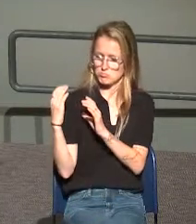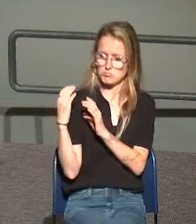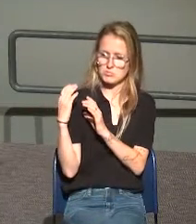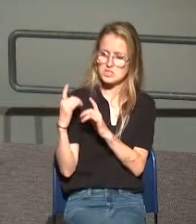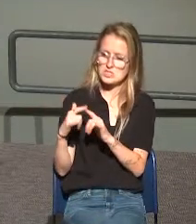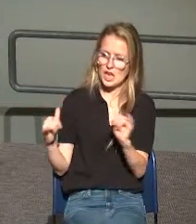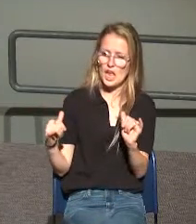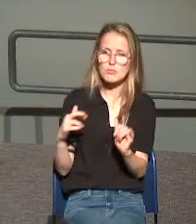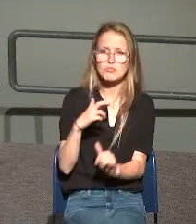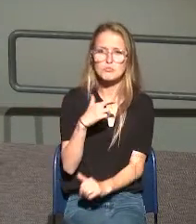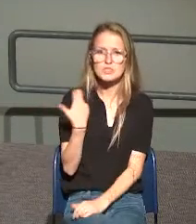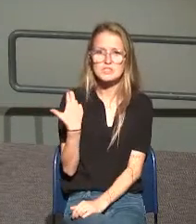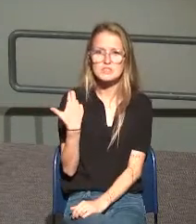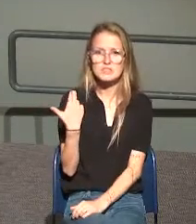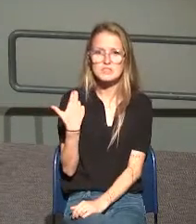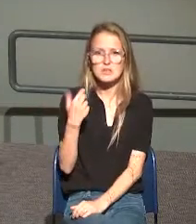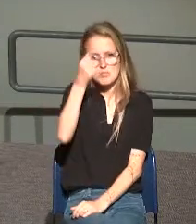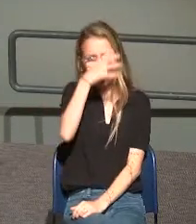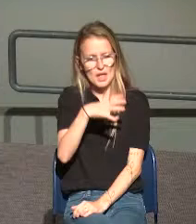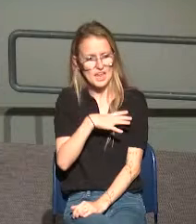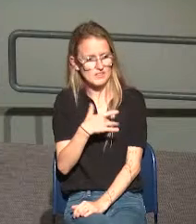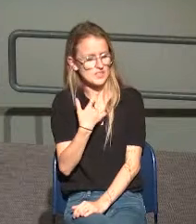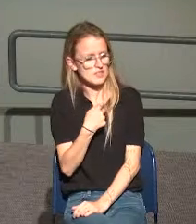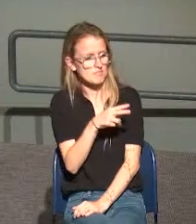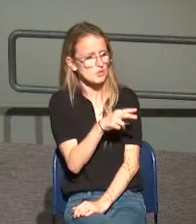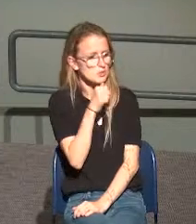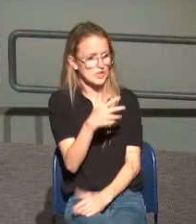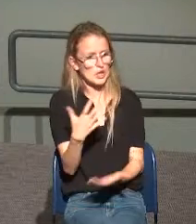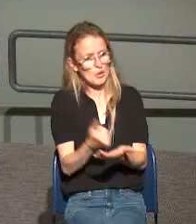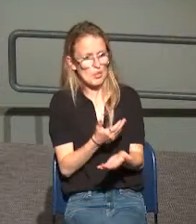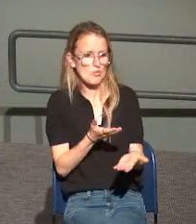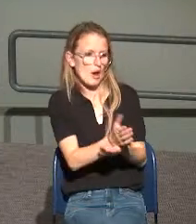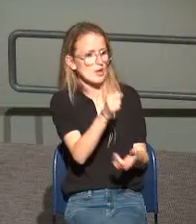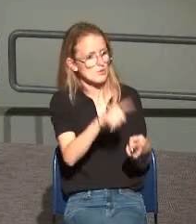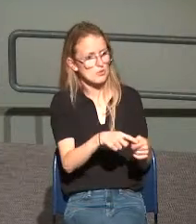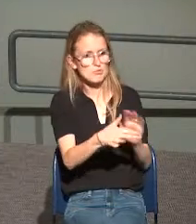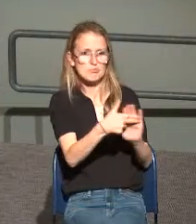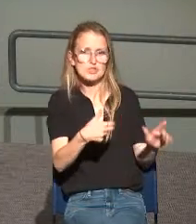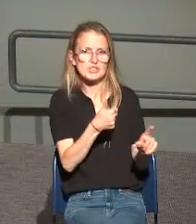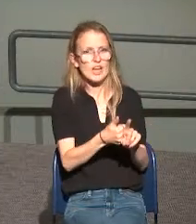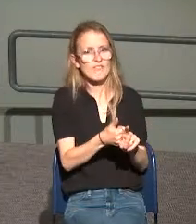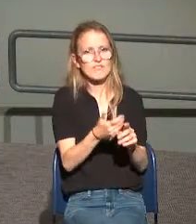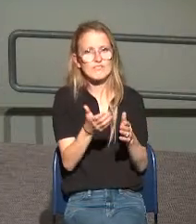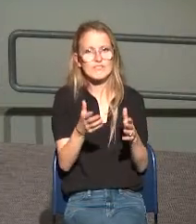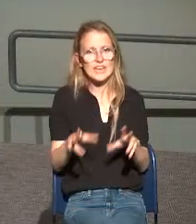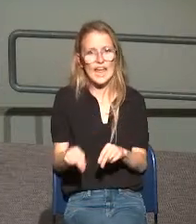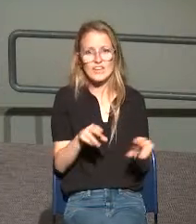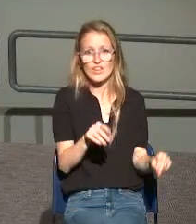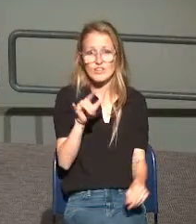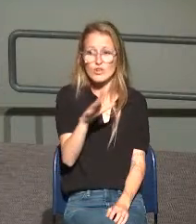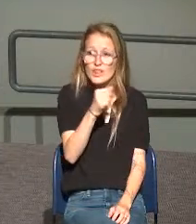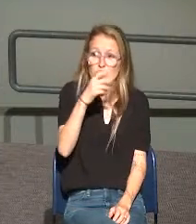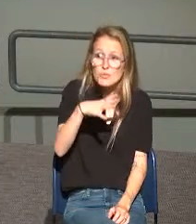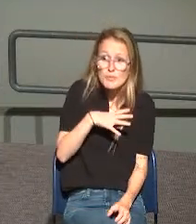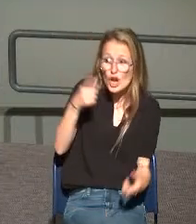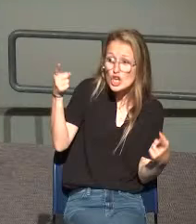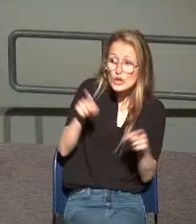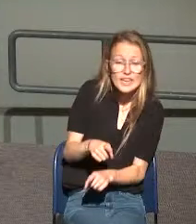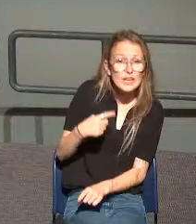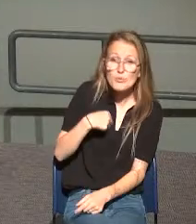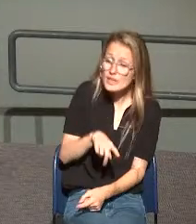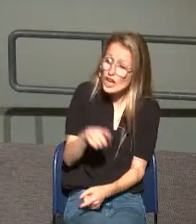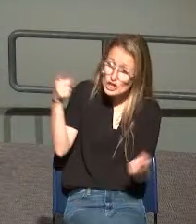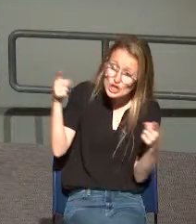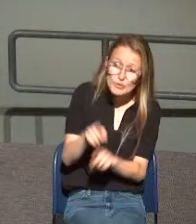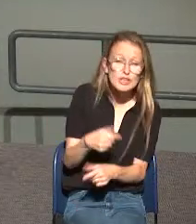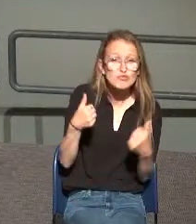They said they felt they did not earn the right to call themselves naval aviators, and the women absolutely agreed. They tried time and time again to